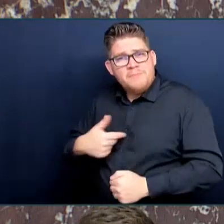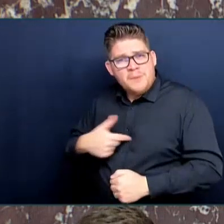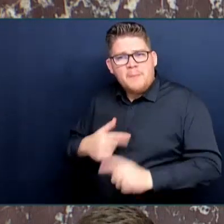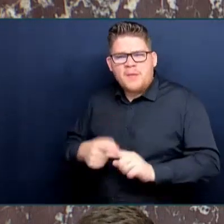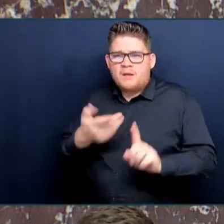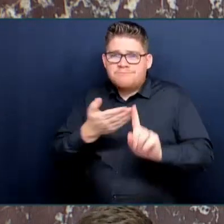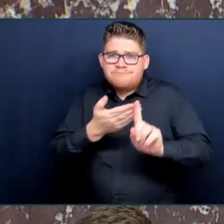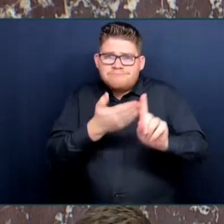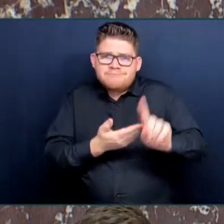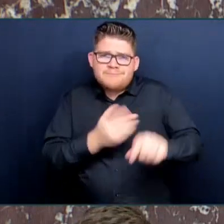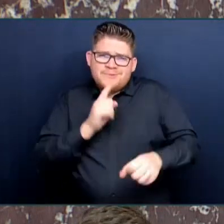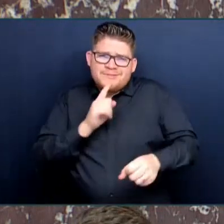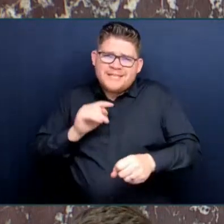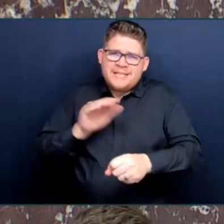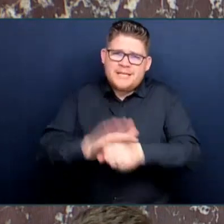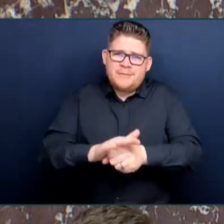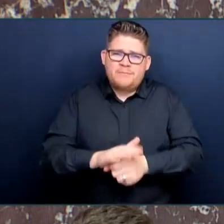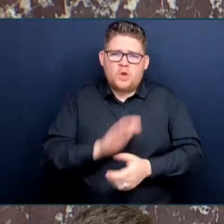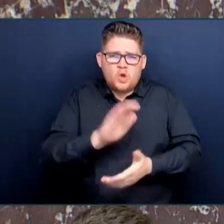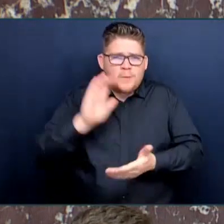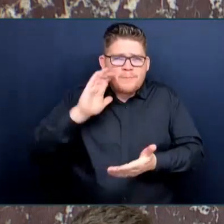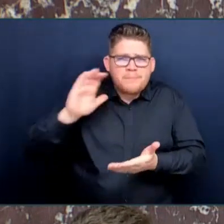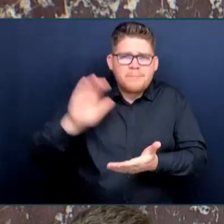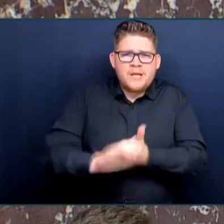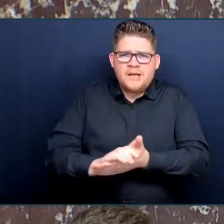more often than not around the rest of the council table.